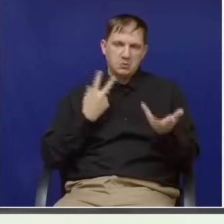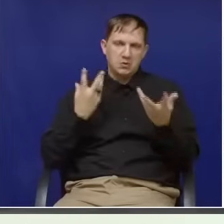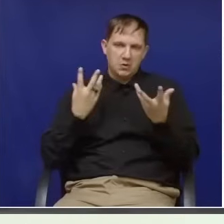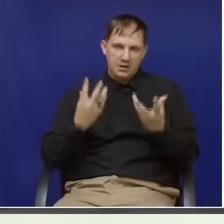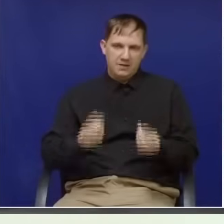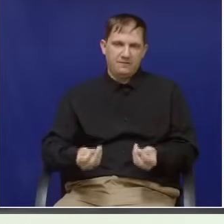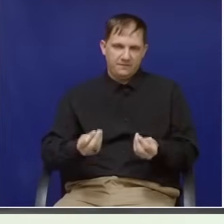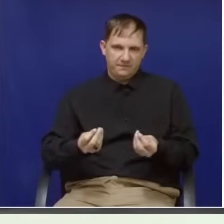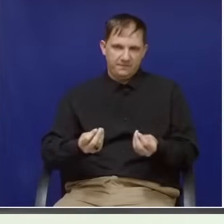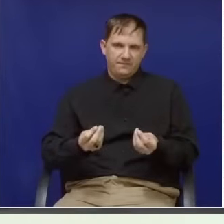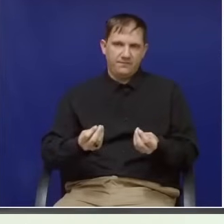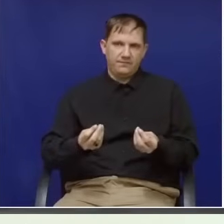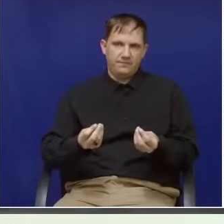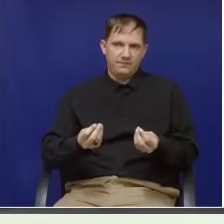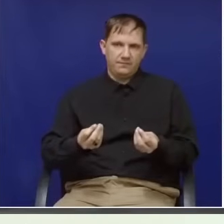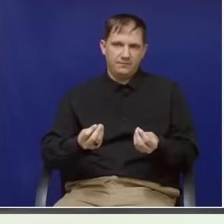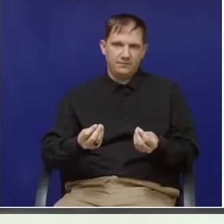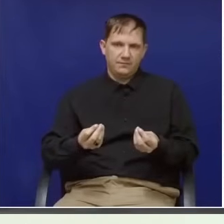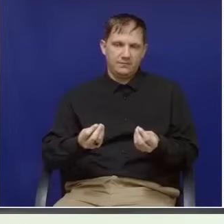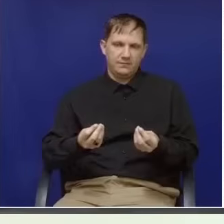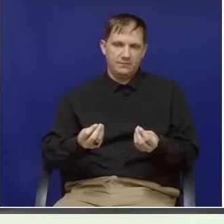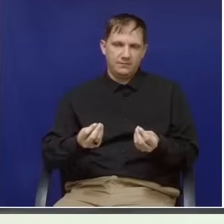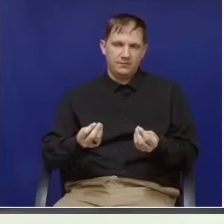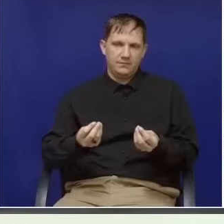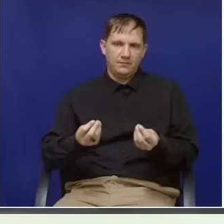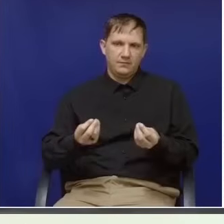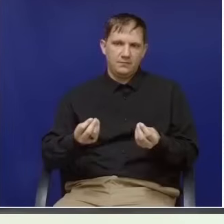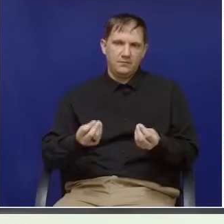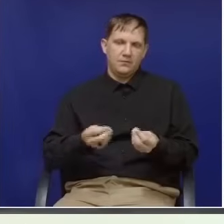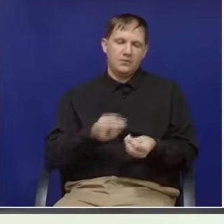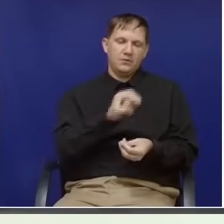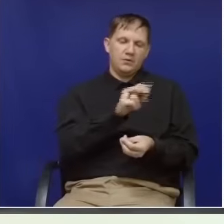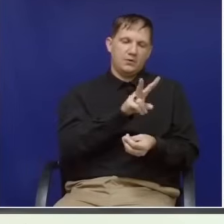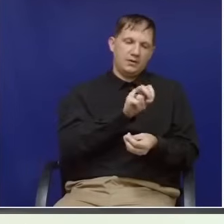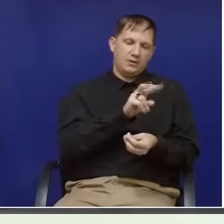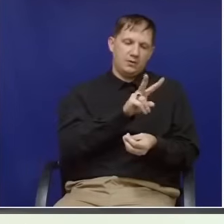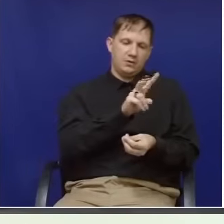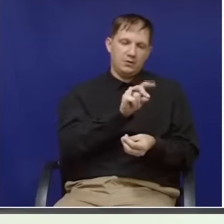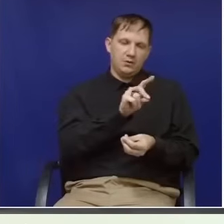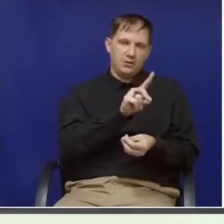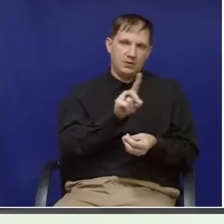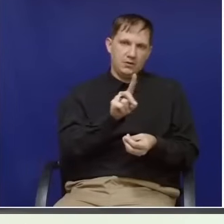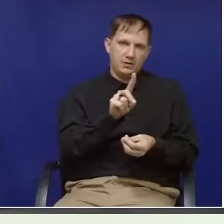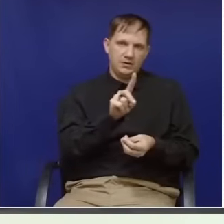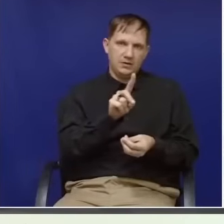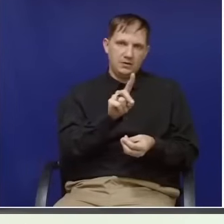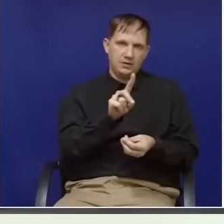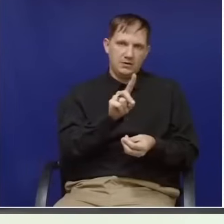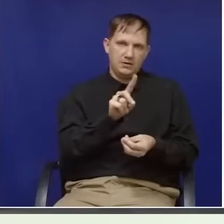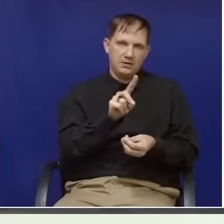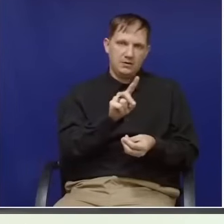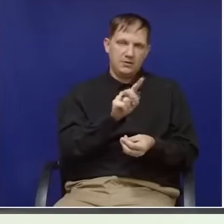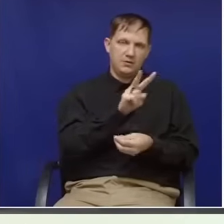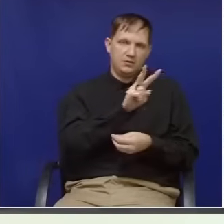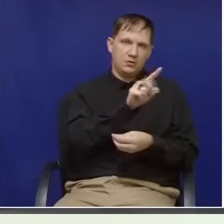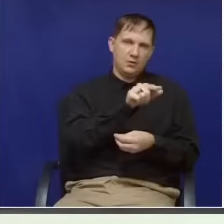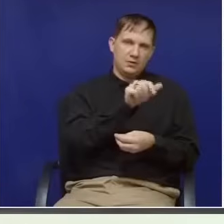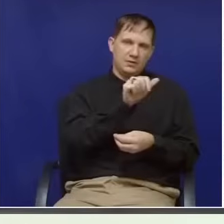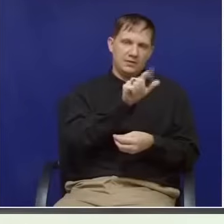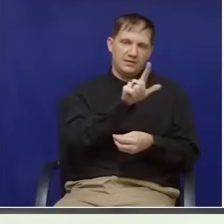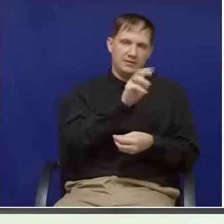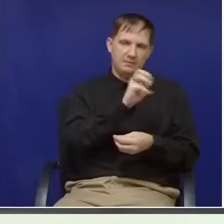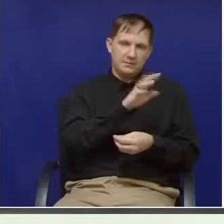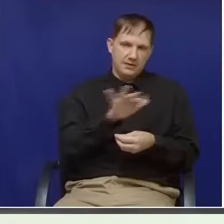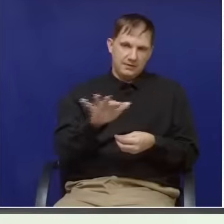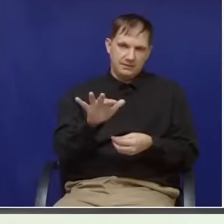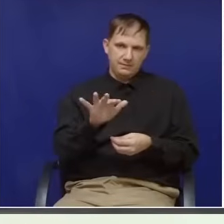have that we have presented, Chairperson, is 2020-2021 financial year, which is 2.7 million.